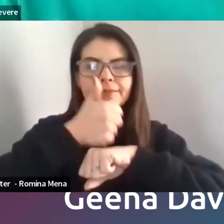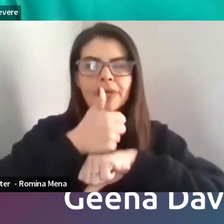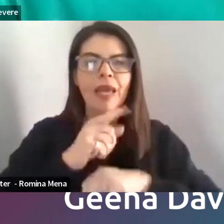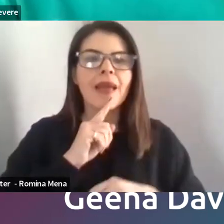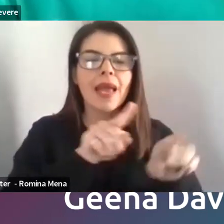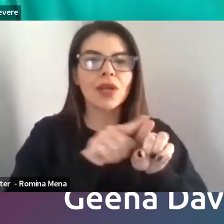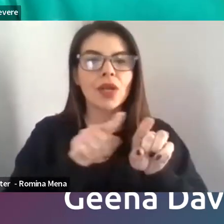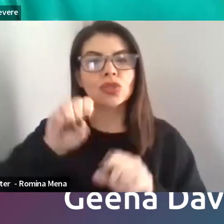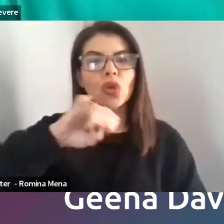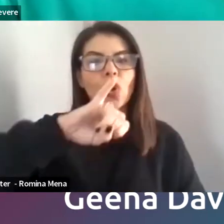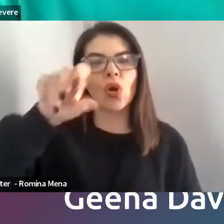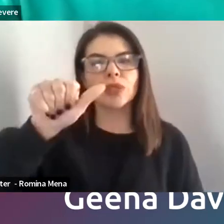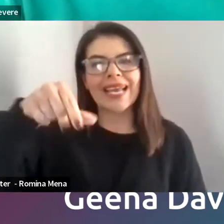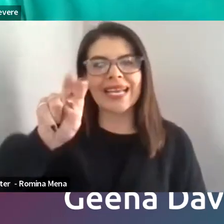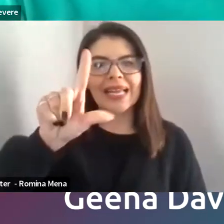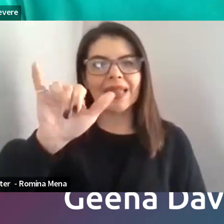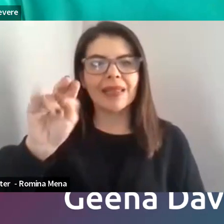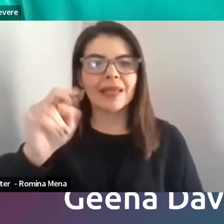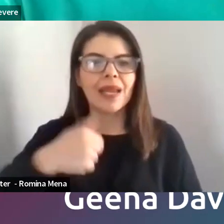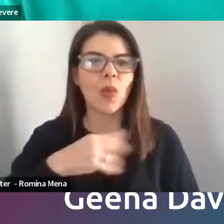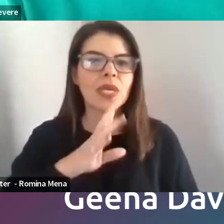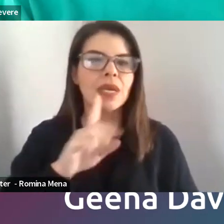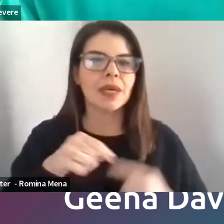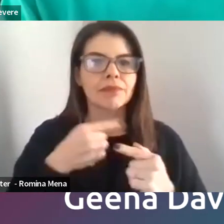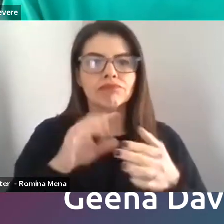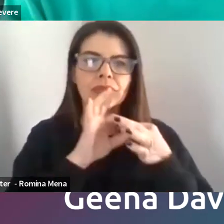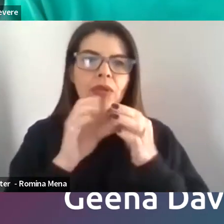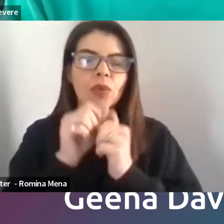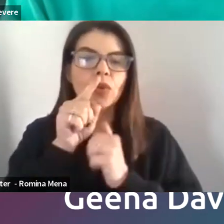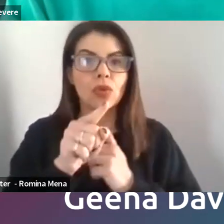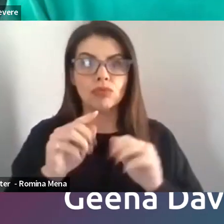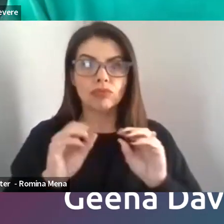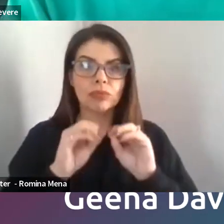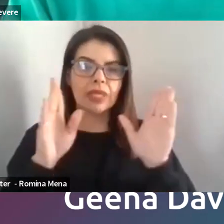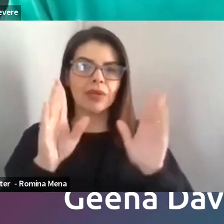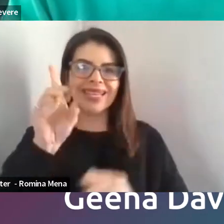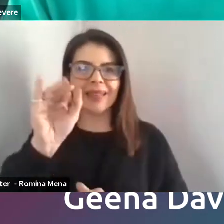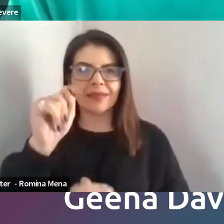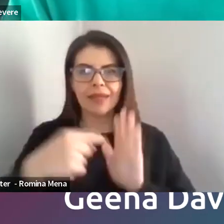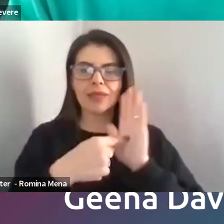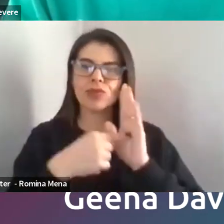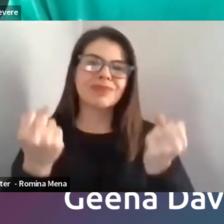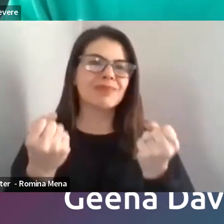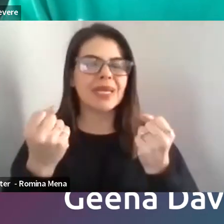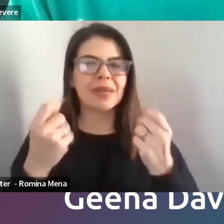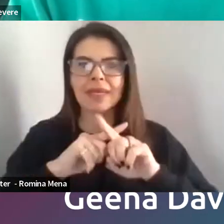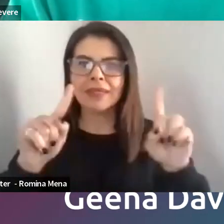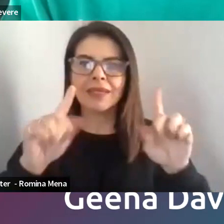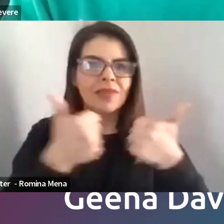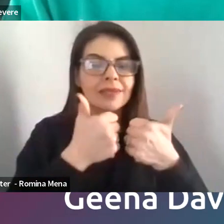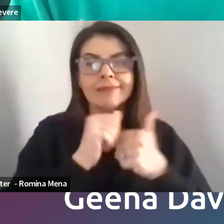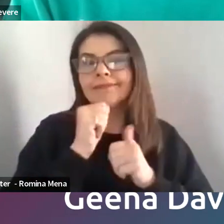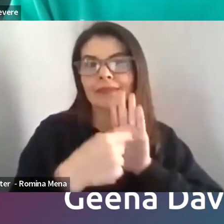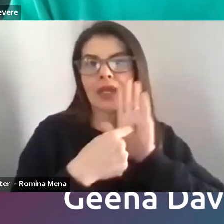And Jacquelyn, I want to go over to you. Clearly, the data shows that there's a lot of challenges that aren't represented,